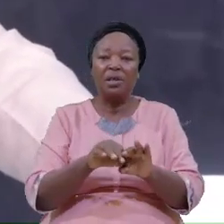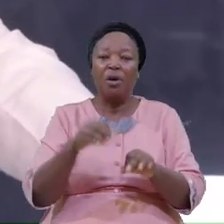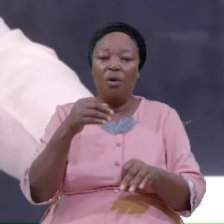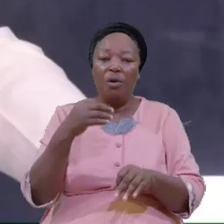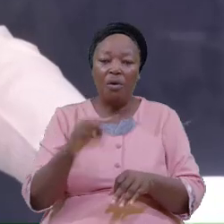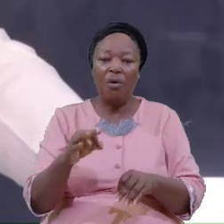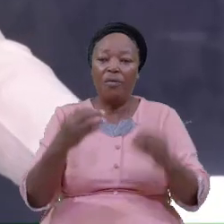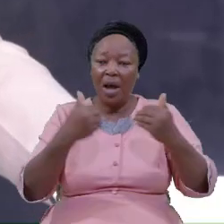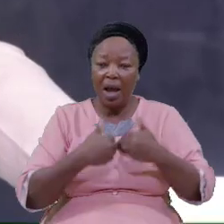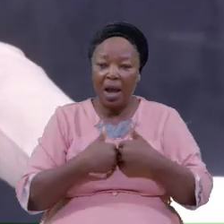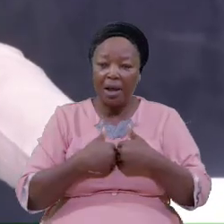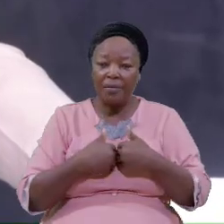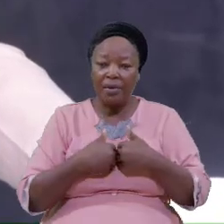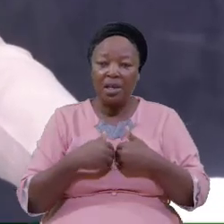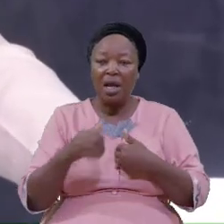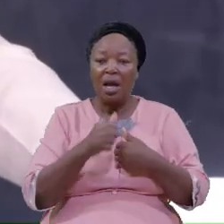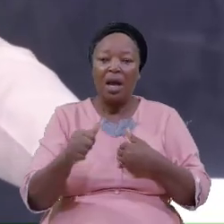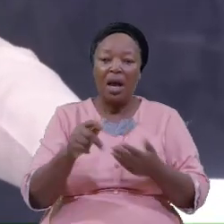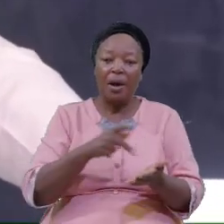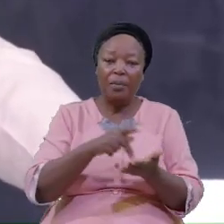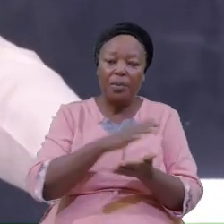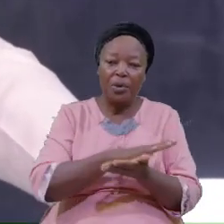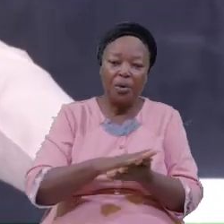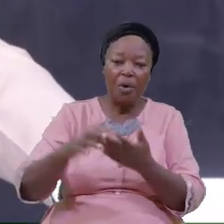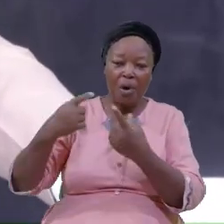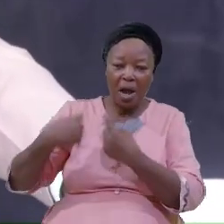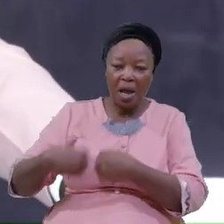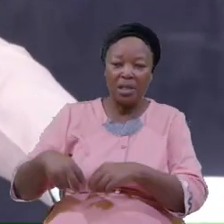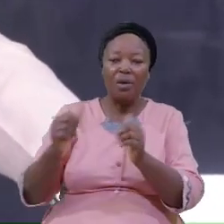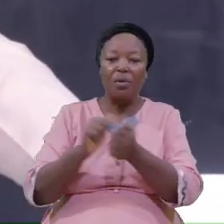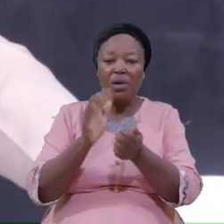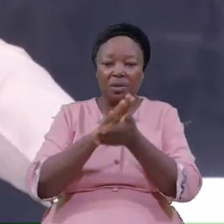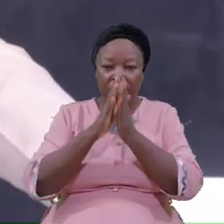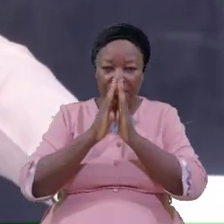possessing a pure heart with peace.